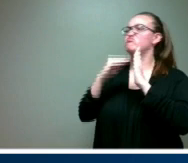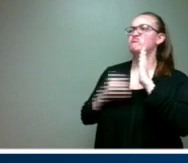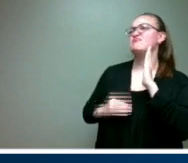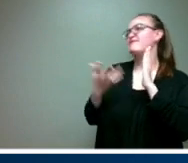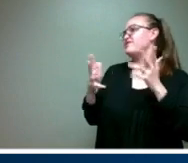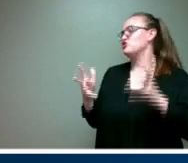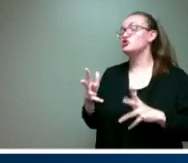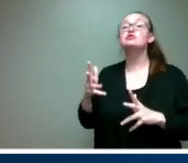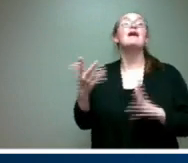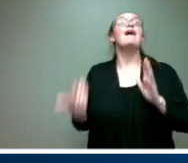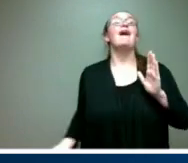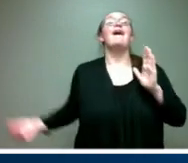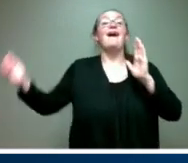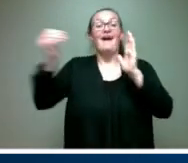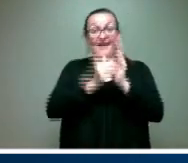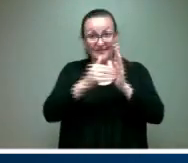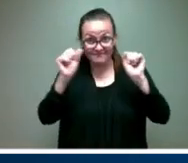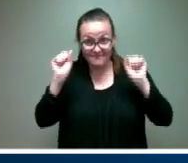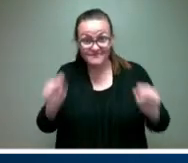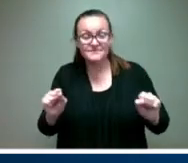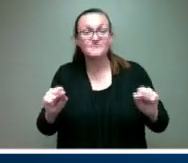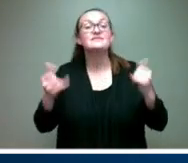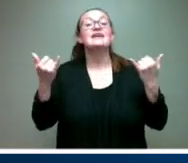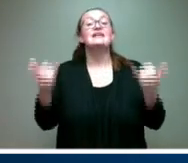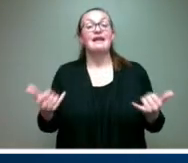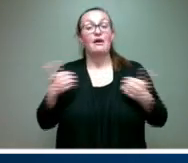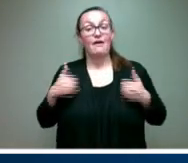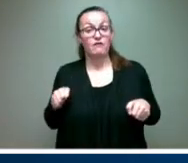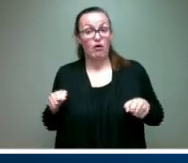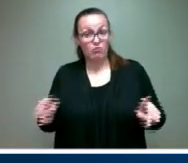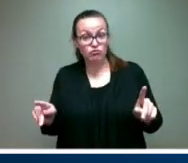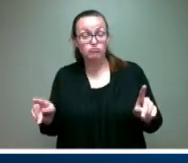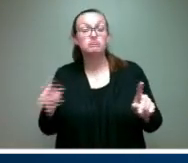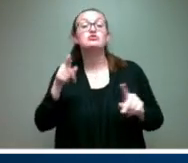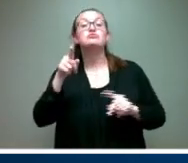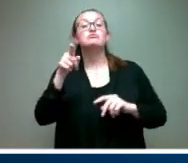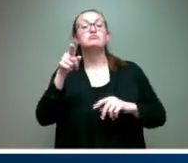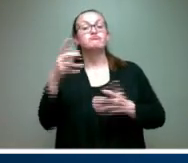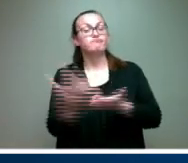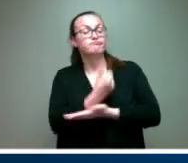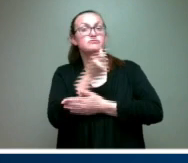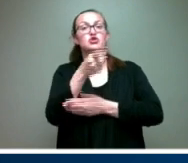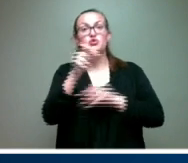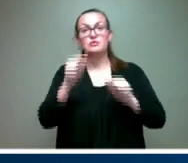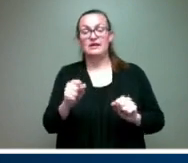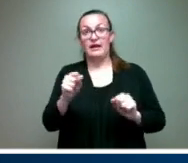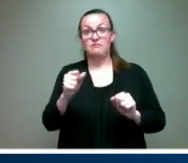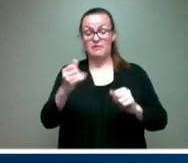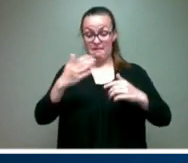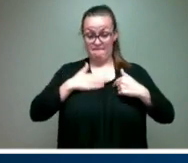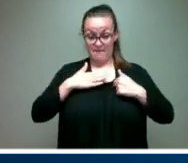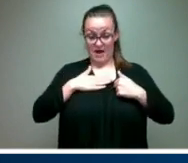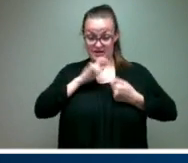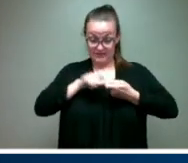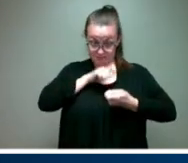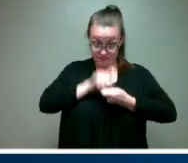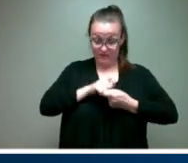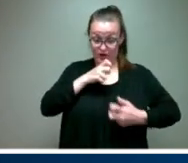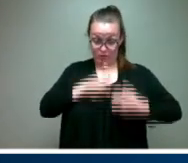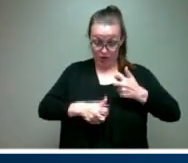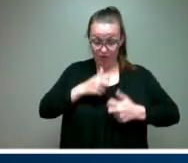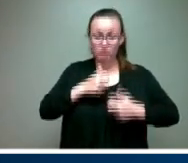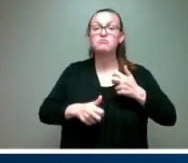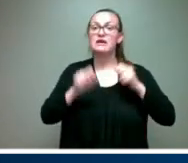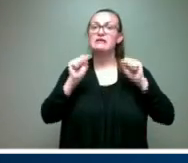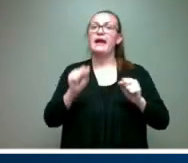this survey, there's an opportunity for you to state exactly what it is that you need. And our team